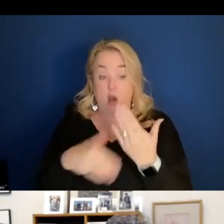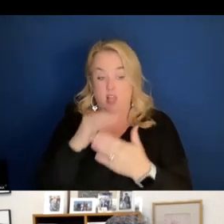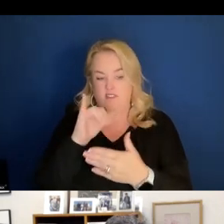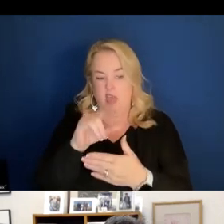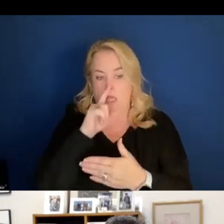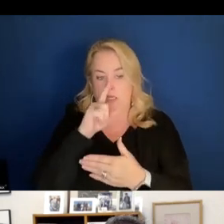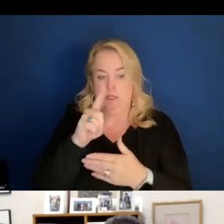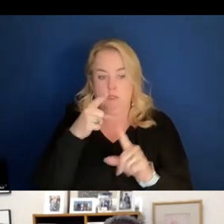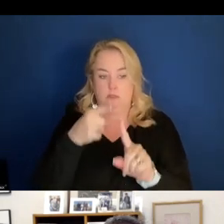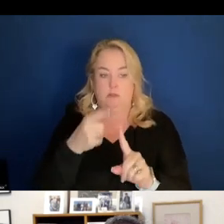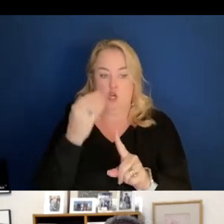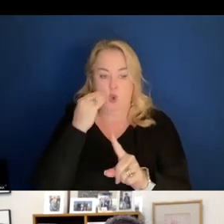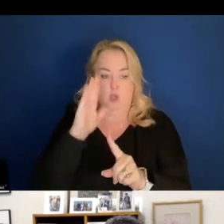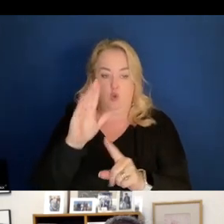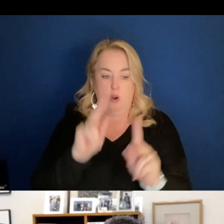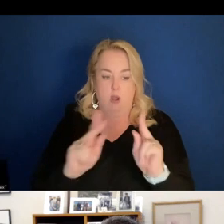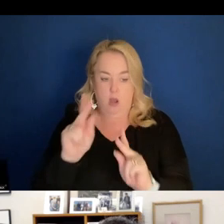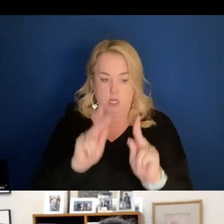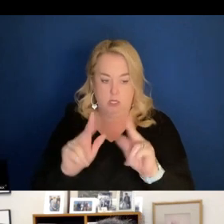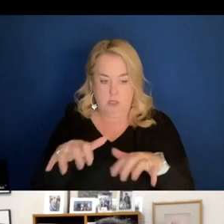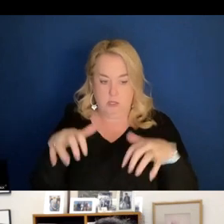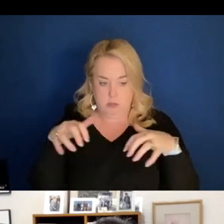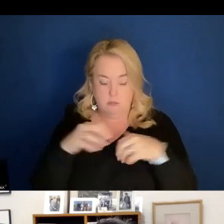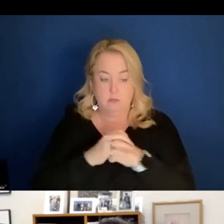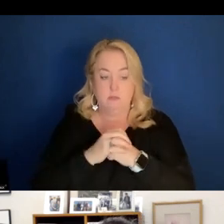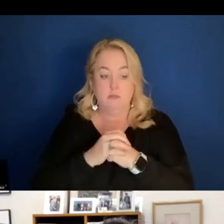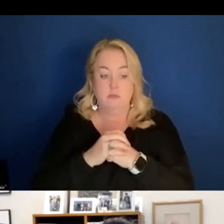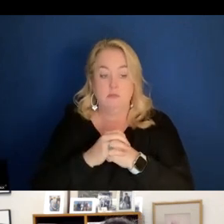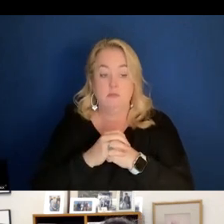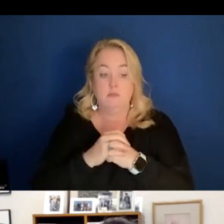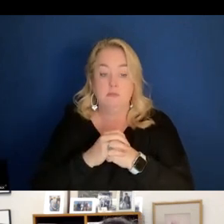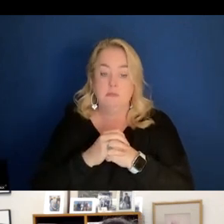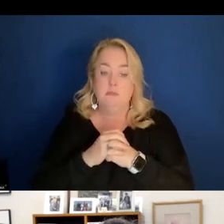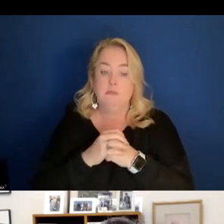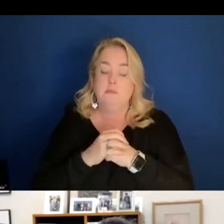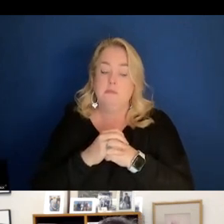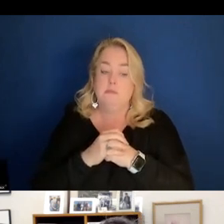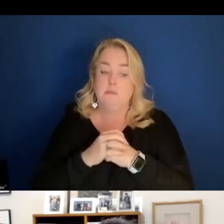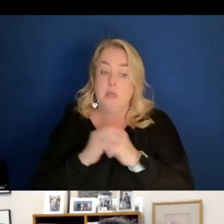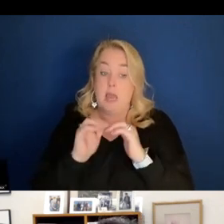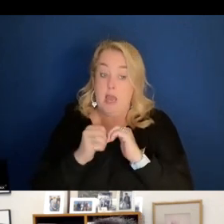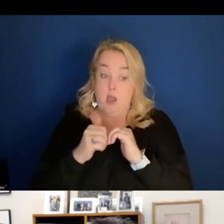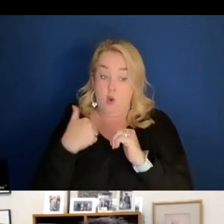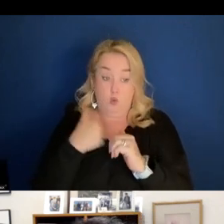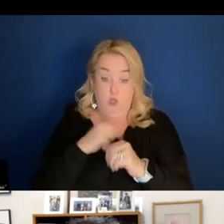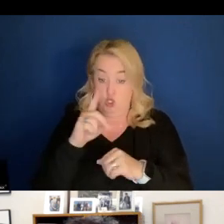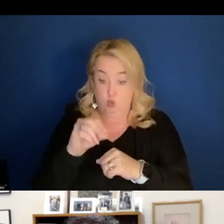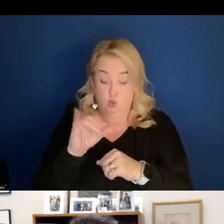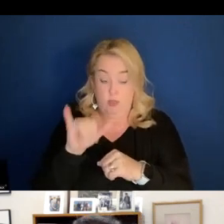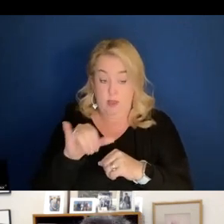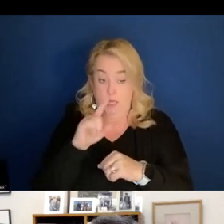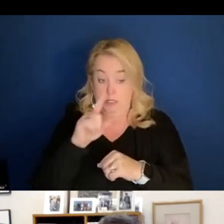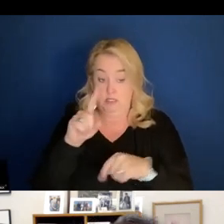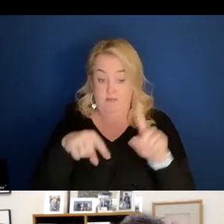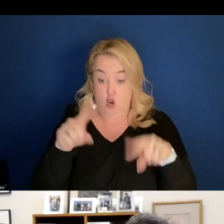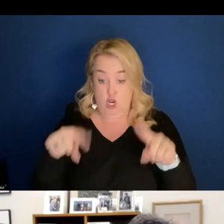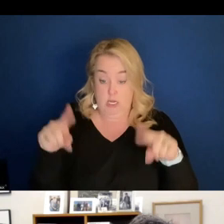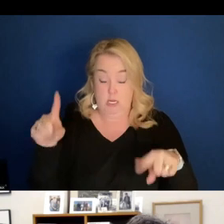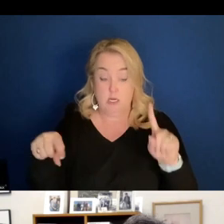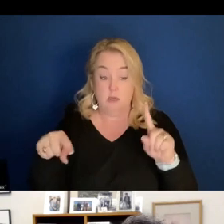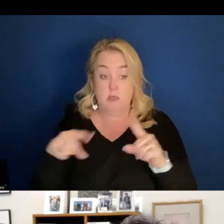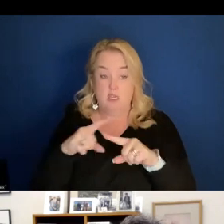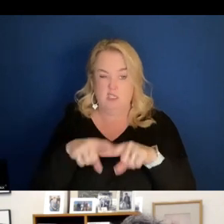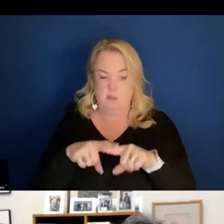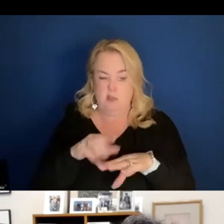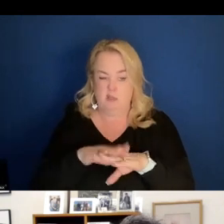sort of getting to know your audience. And in fact, you know, the way we do that can vary. Now, it depends on your, it will